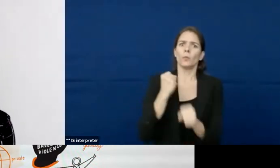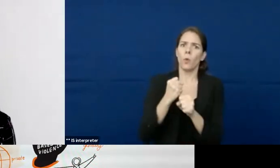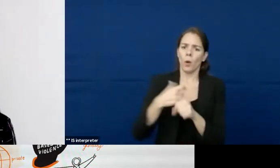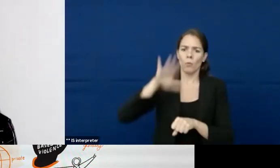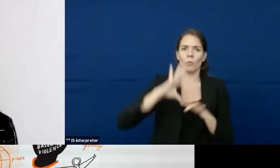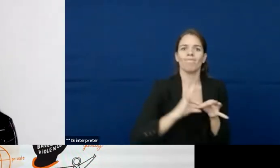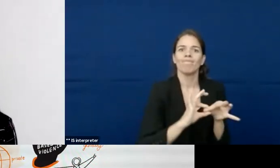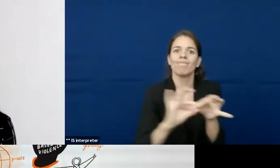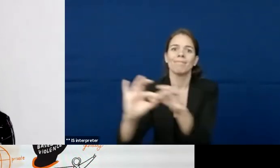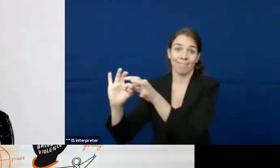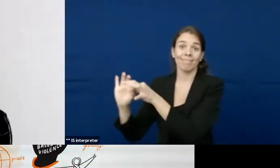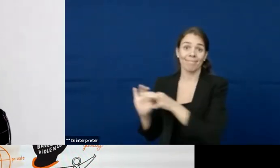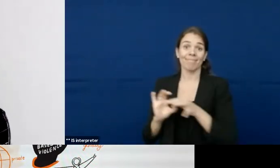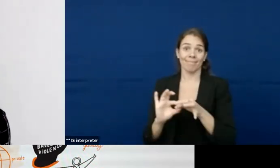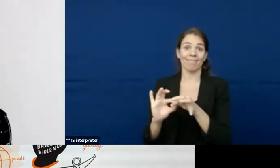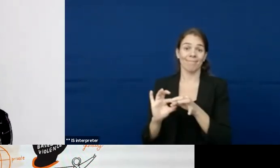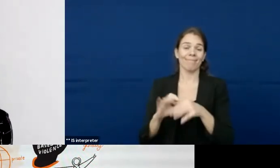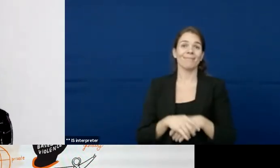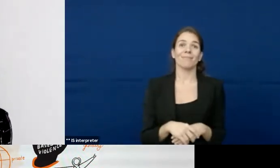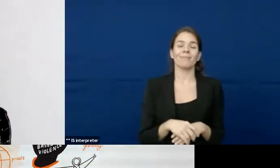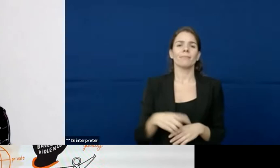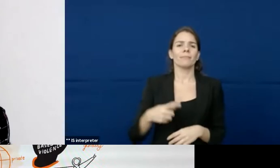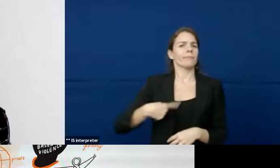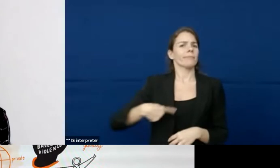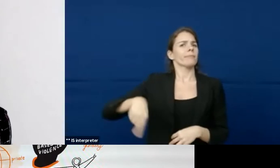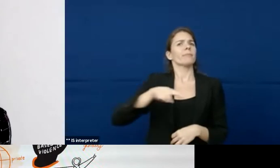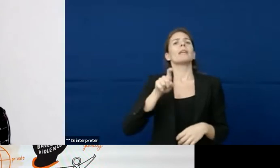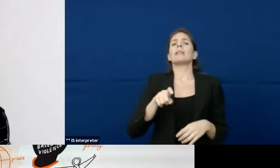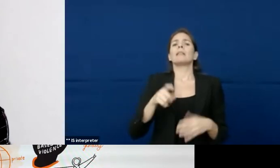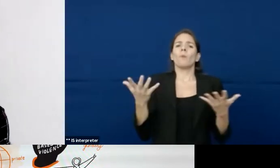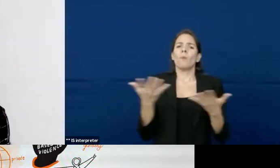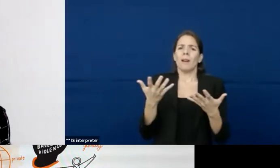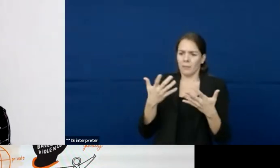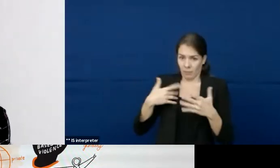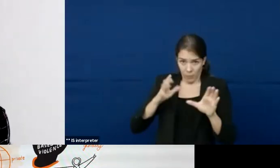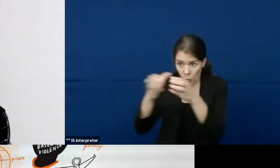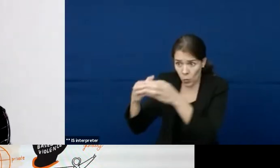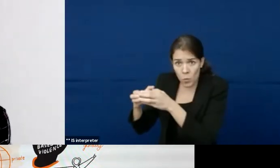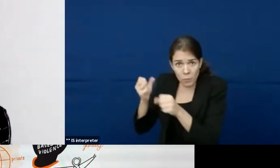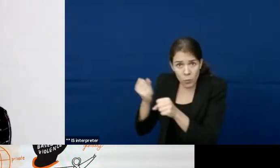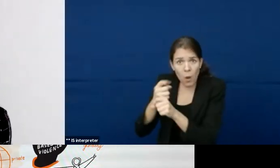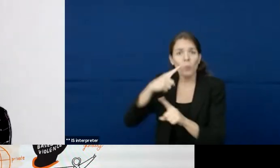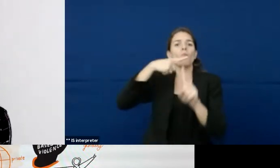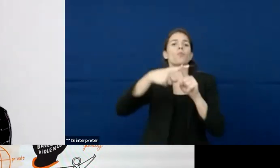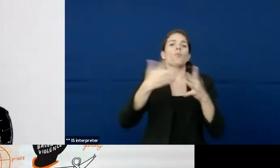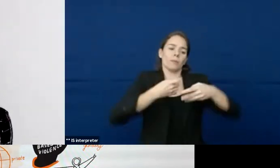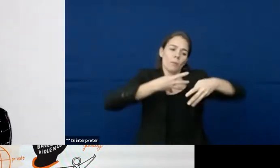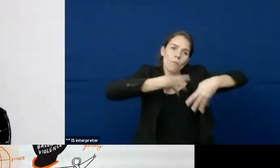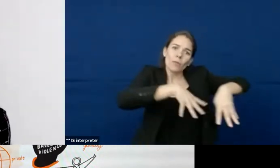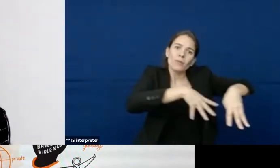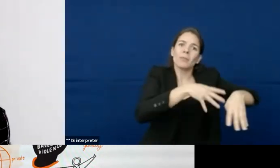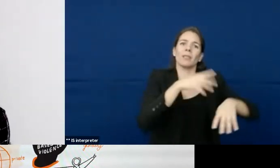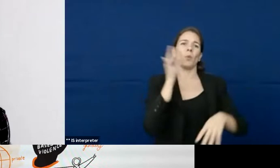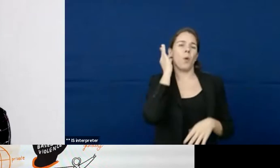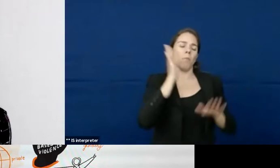A transformative approach to partnerships also requires us to be firmly feminist, explicitly intersectional, and